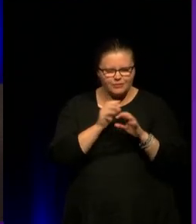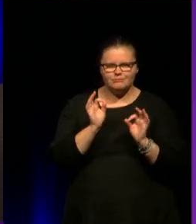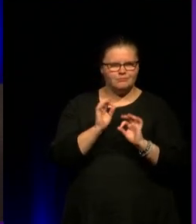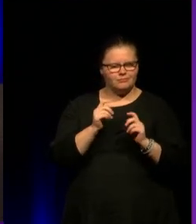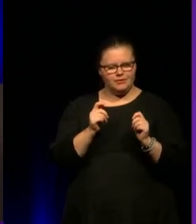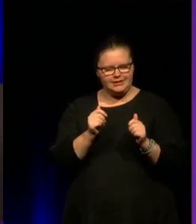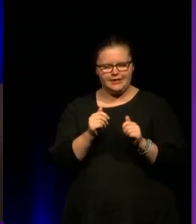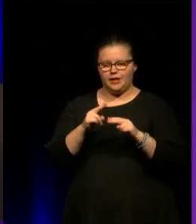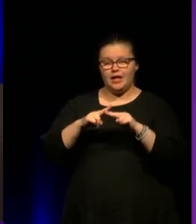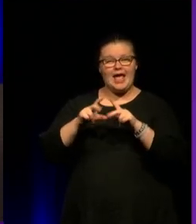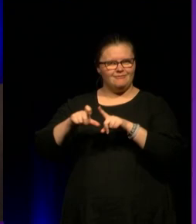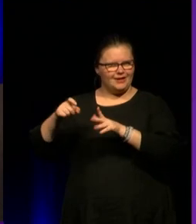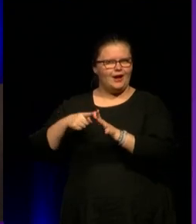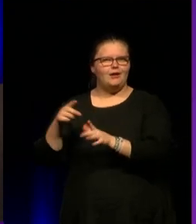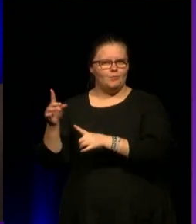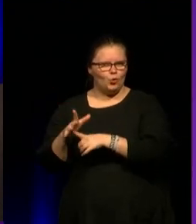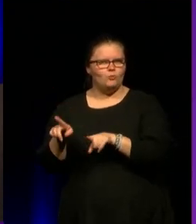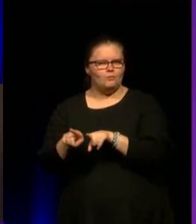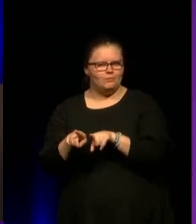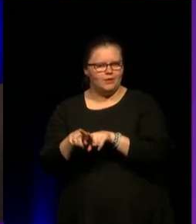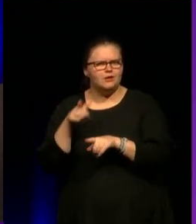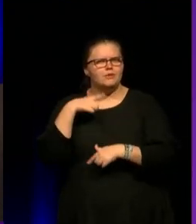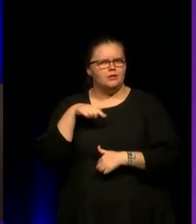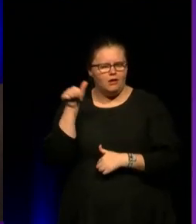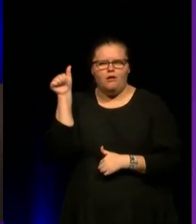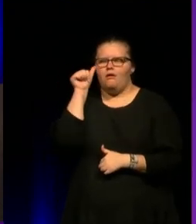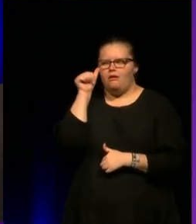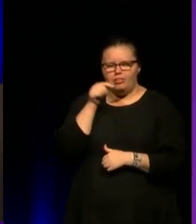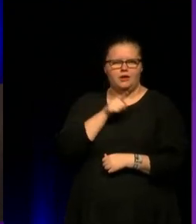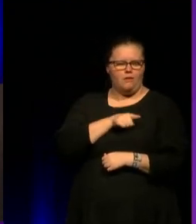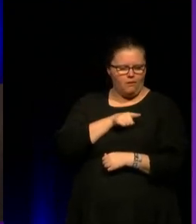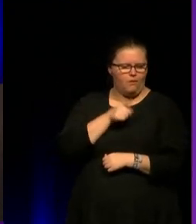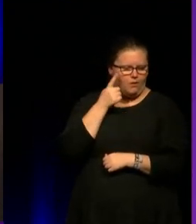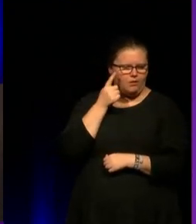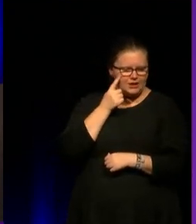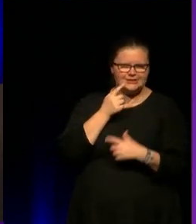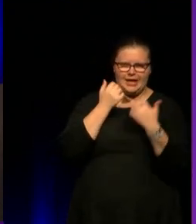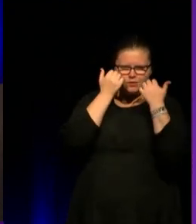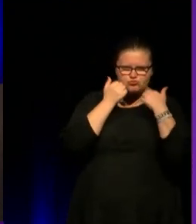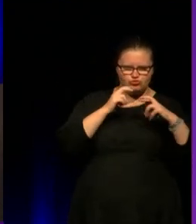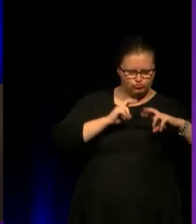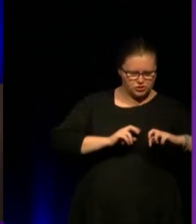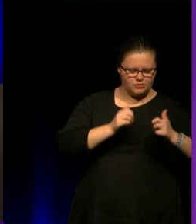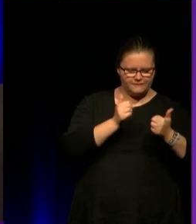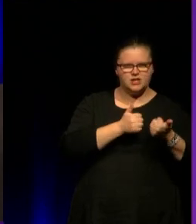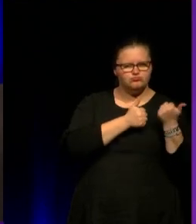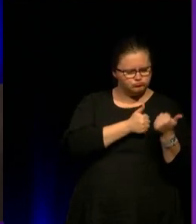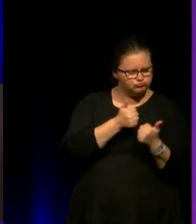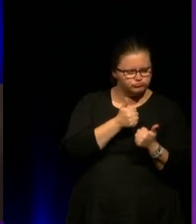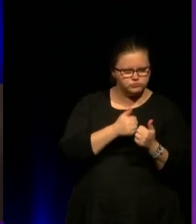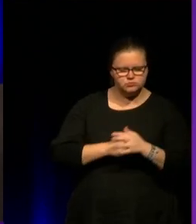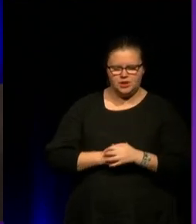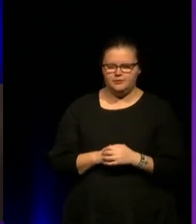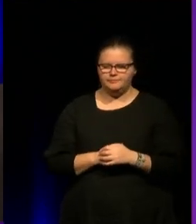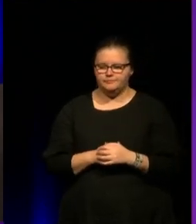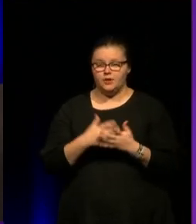FDA because they kind of knew that we'd done that work. They'd already seen the data. And so they were completely aware of that. And so you